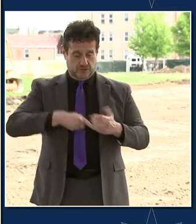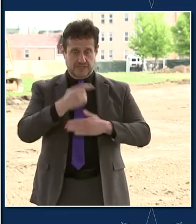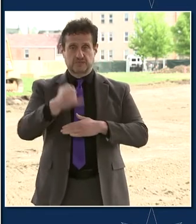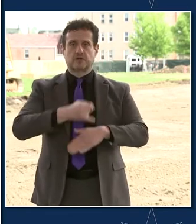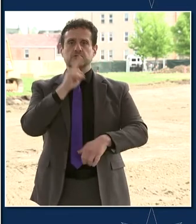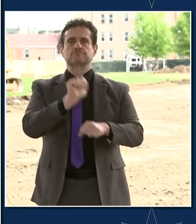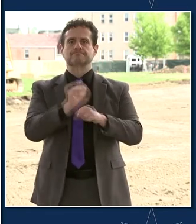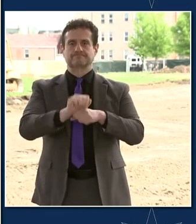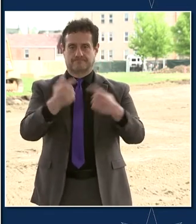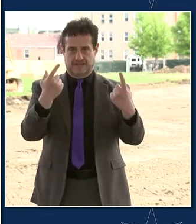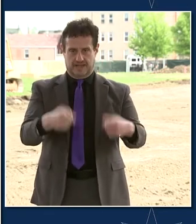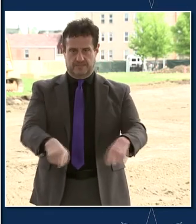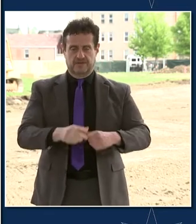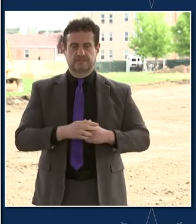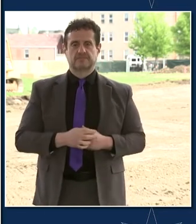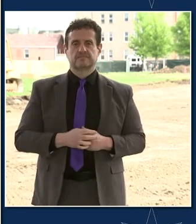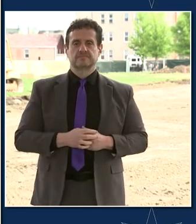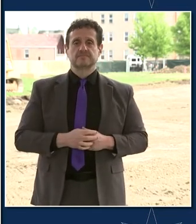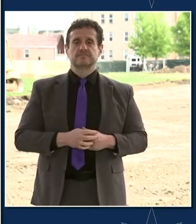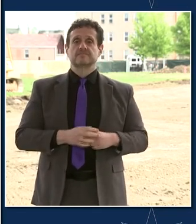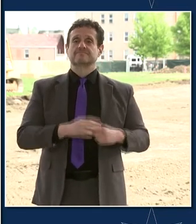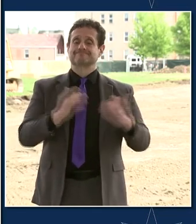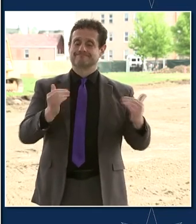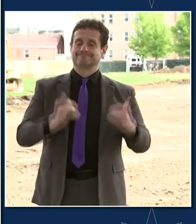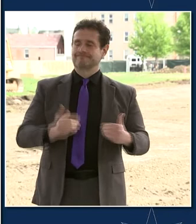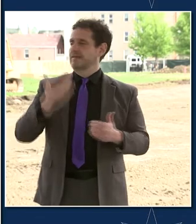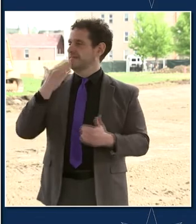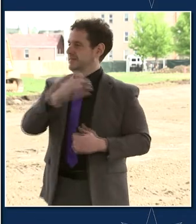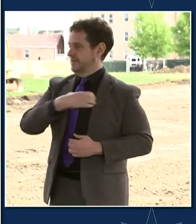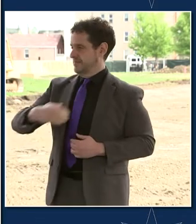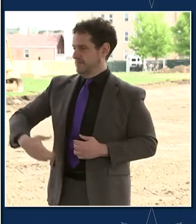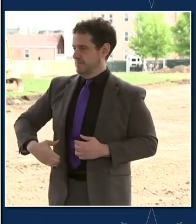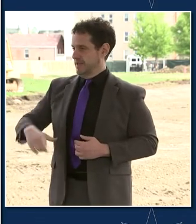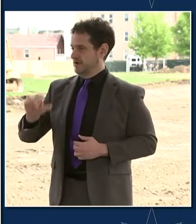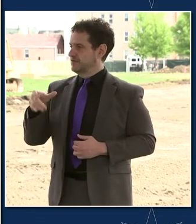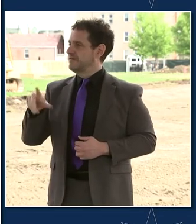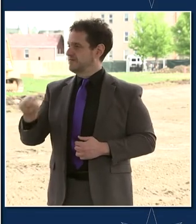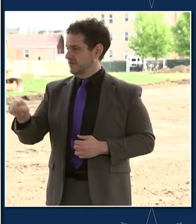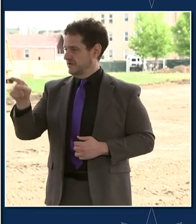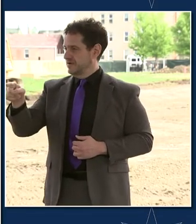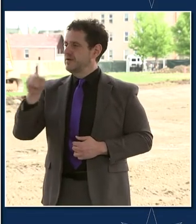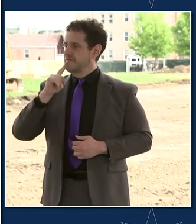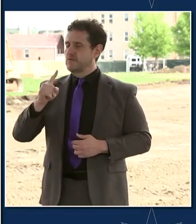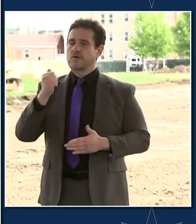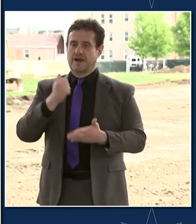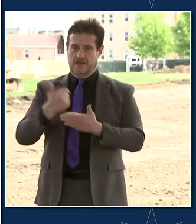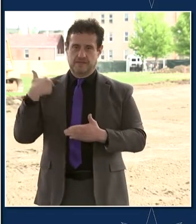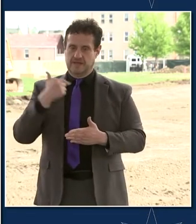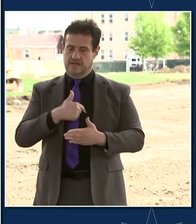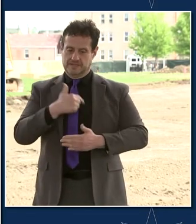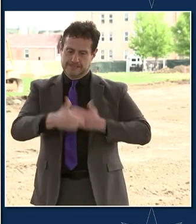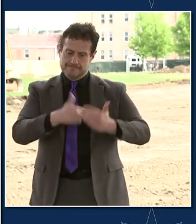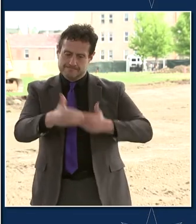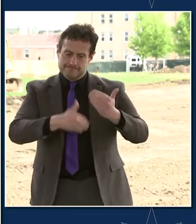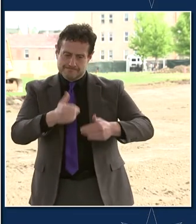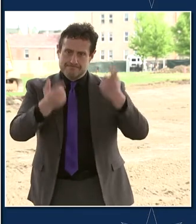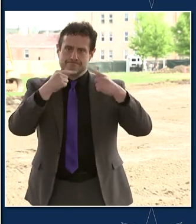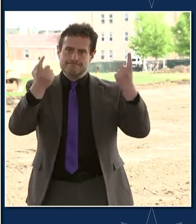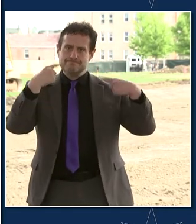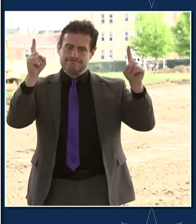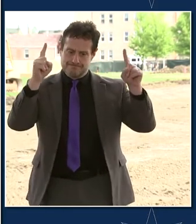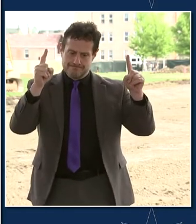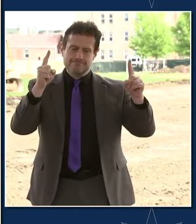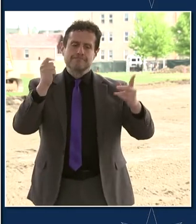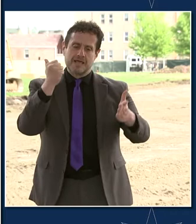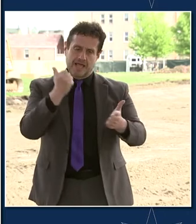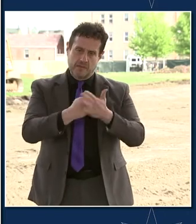reality. I also want to thank Mayor Lightfoot for taking it to the finish line and enhancing the